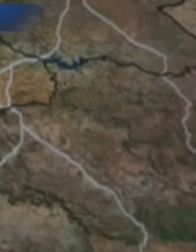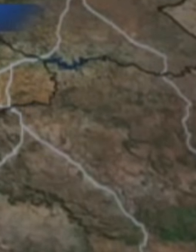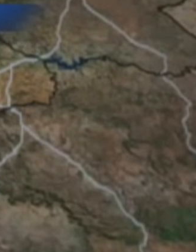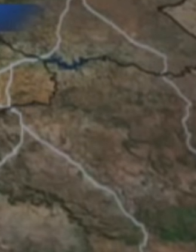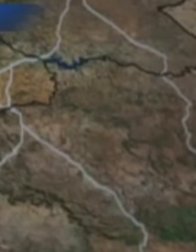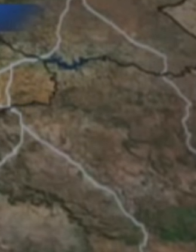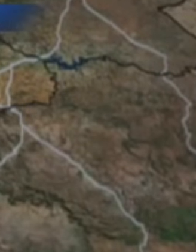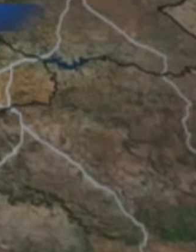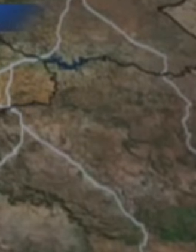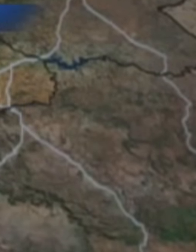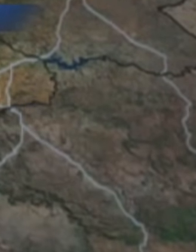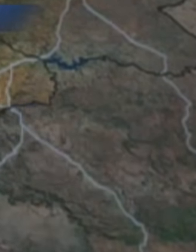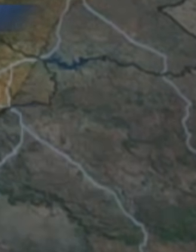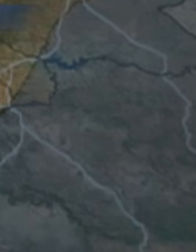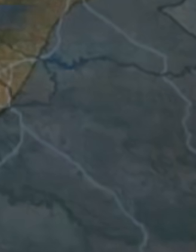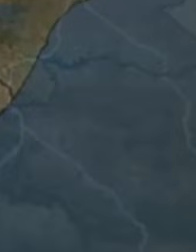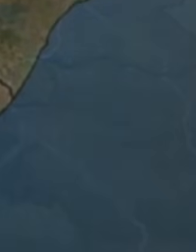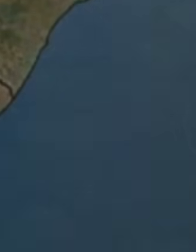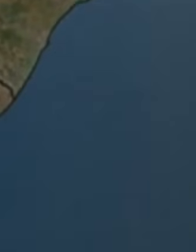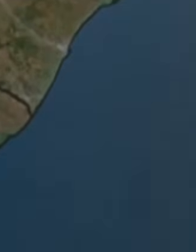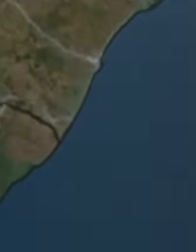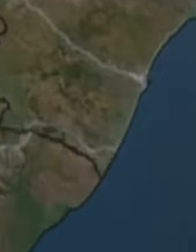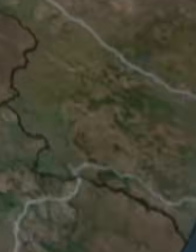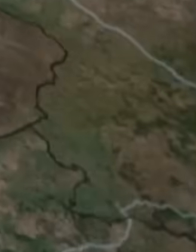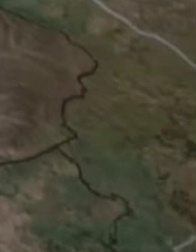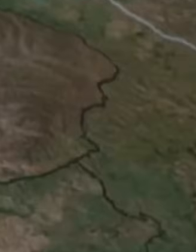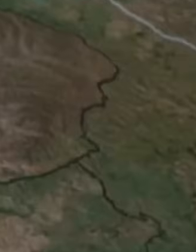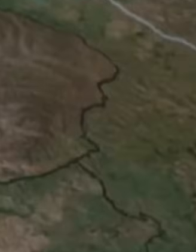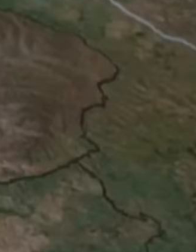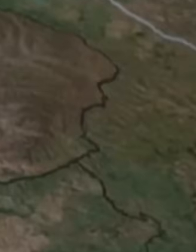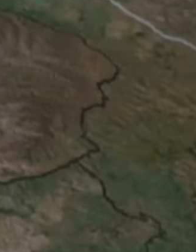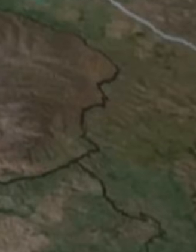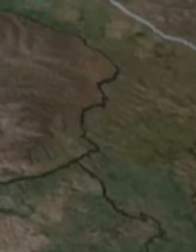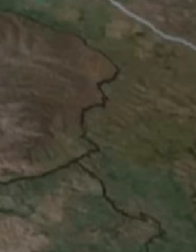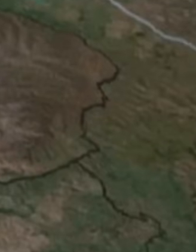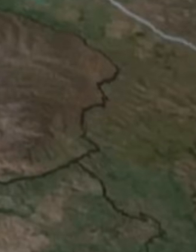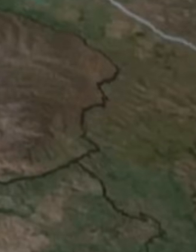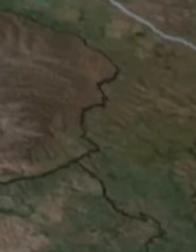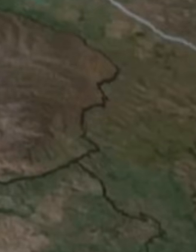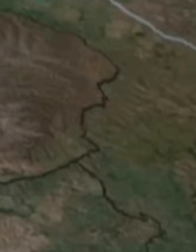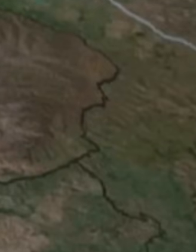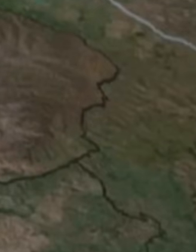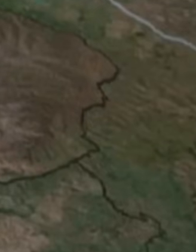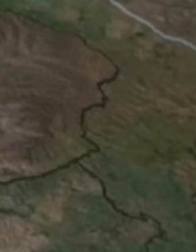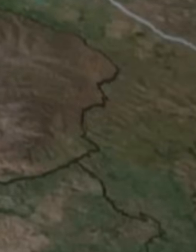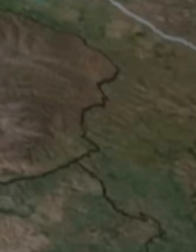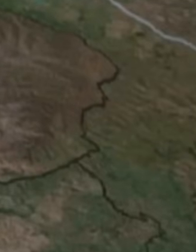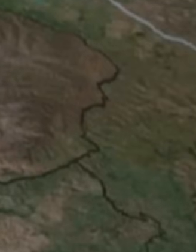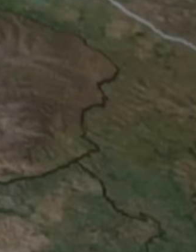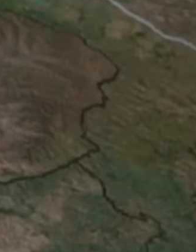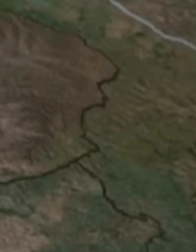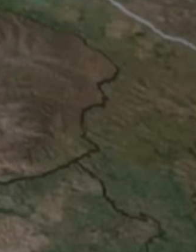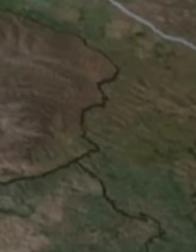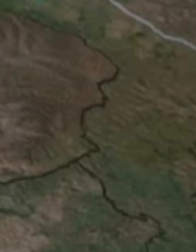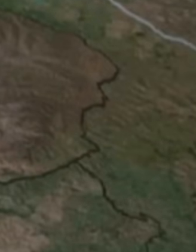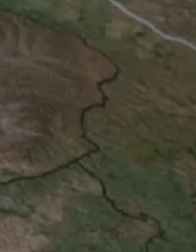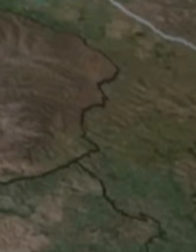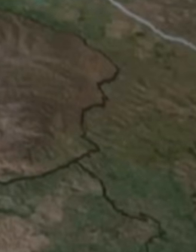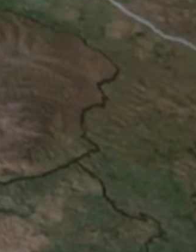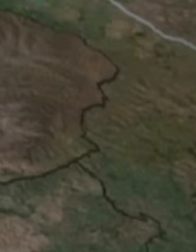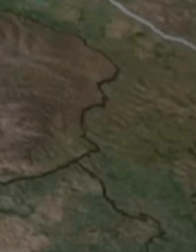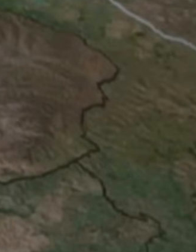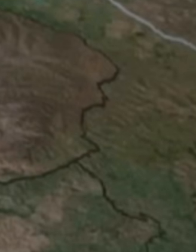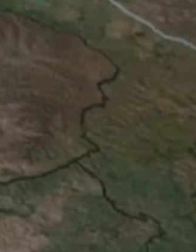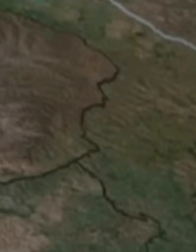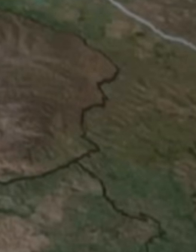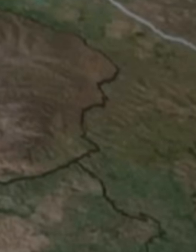bjalo ka bo Kimberley le yona le go ka Kuruman magašo a rapareng gabotse ge re ya ka Freistata go mo Afrika Borwa le tla sa gabotse ka dikarolong tše re bona gabotse